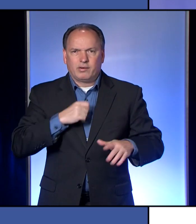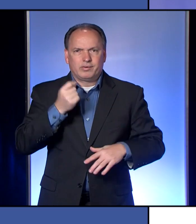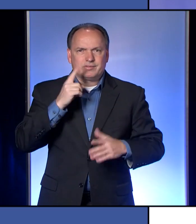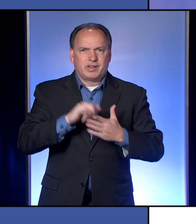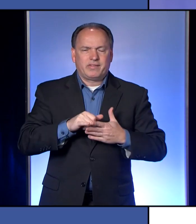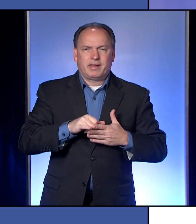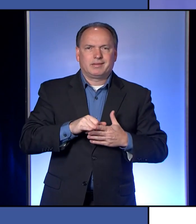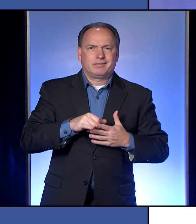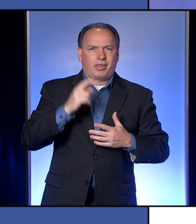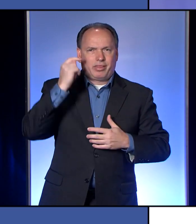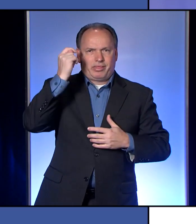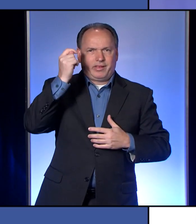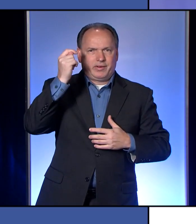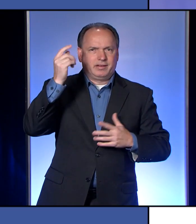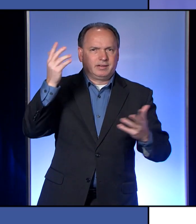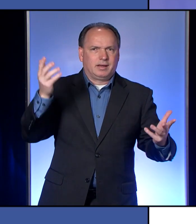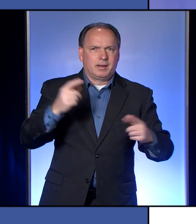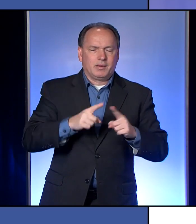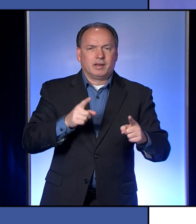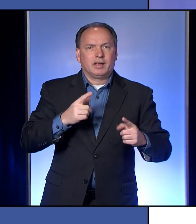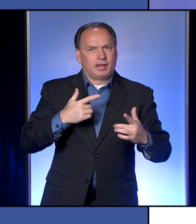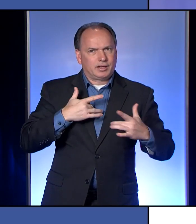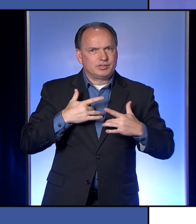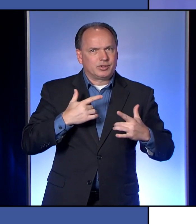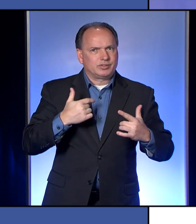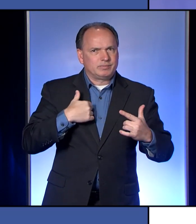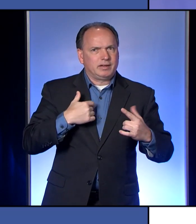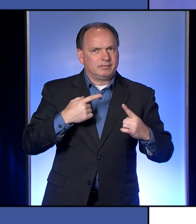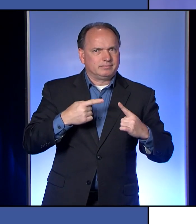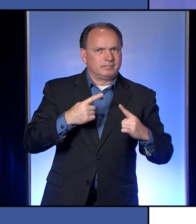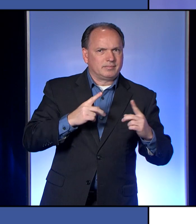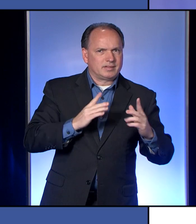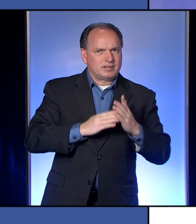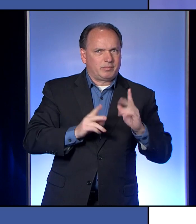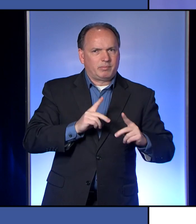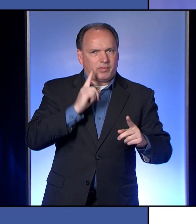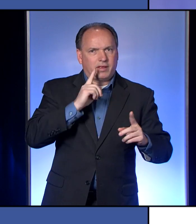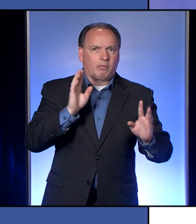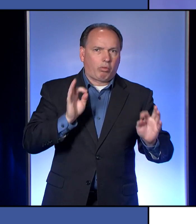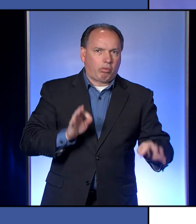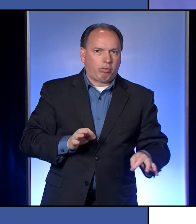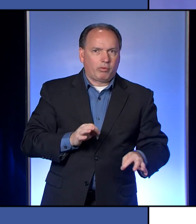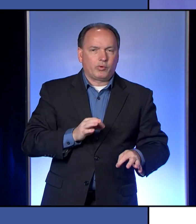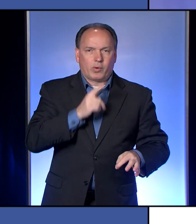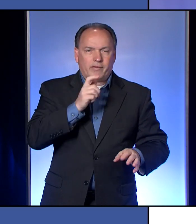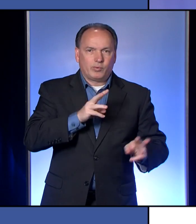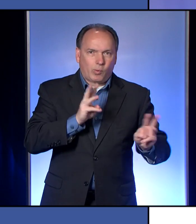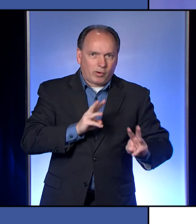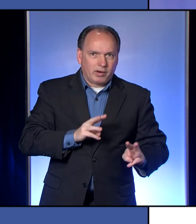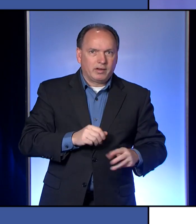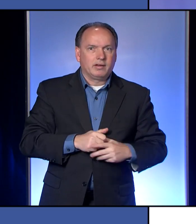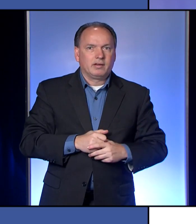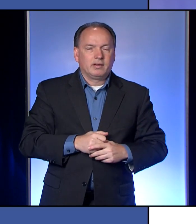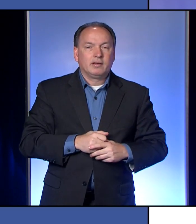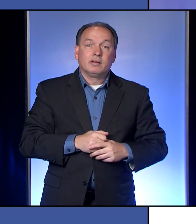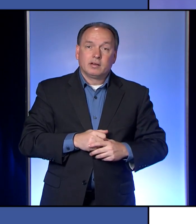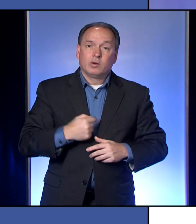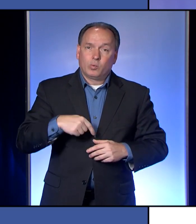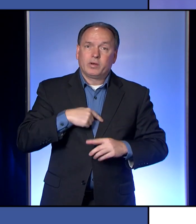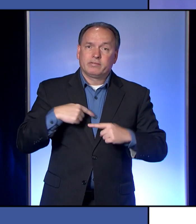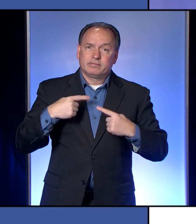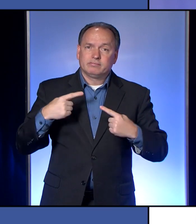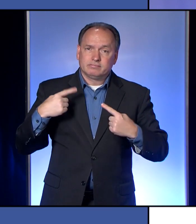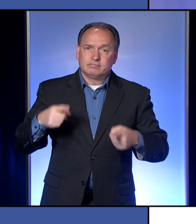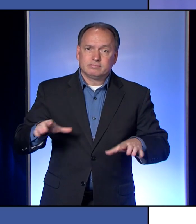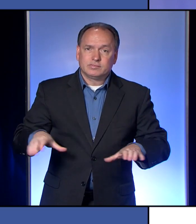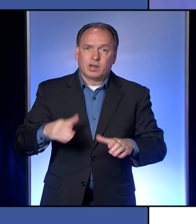But it concerns me that some people think this is nothing I have to worry about. We've done well